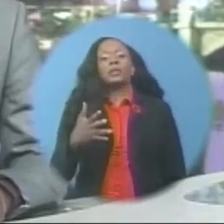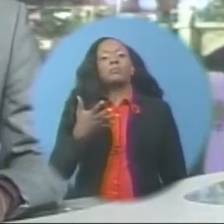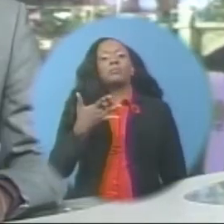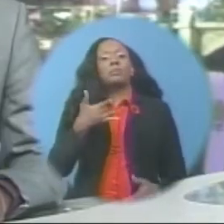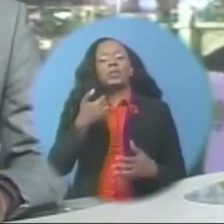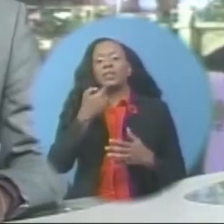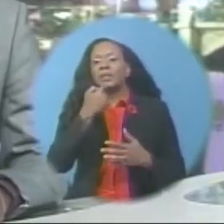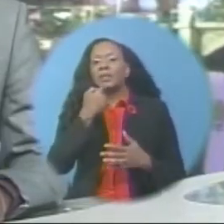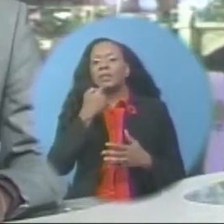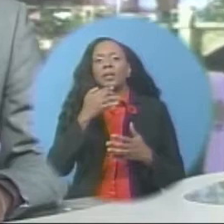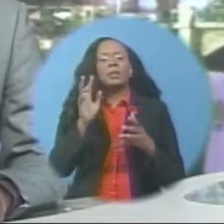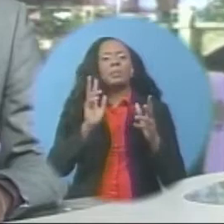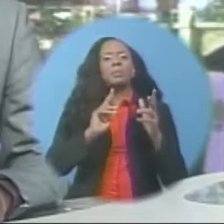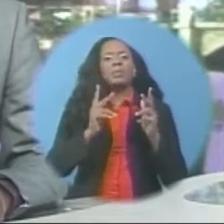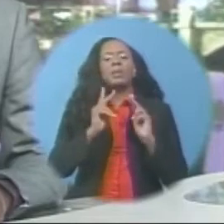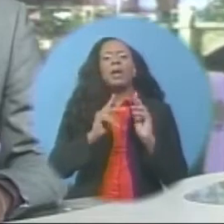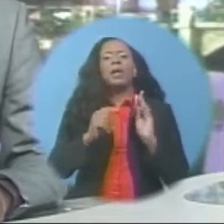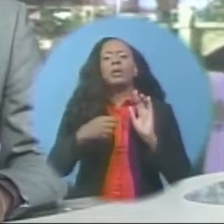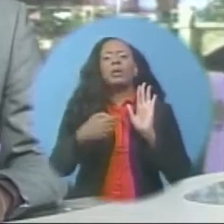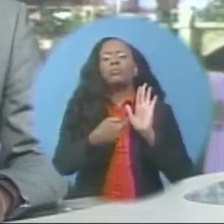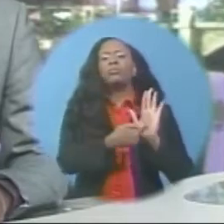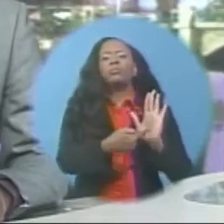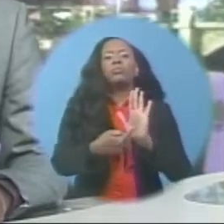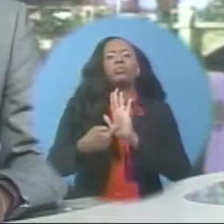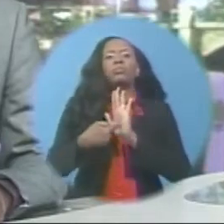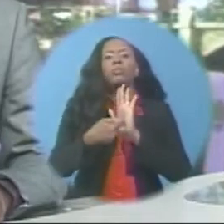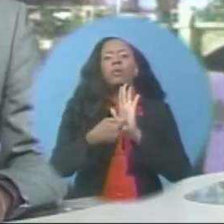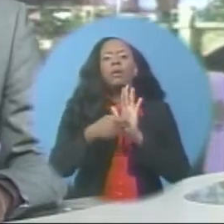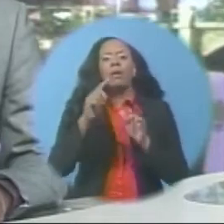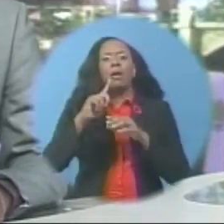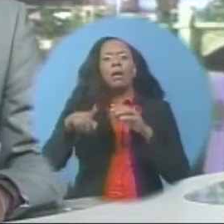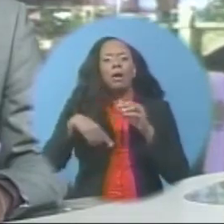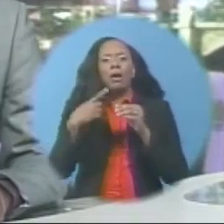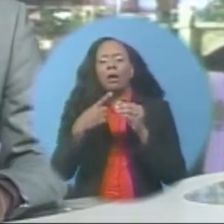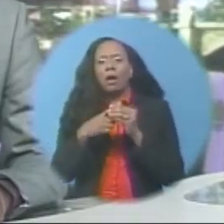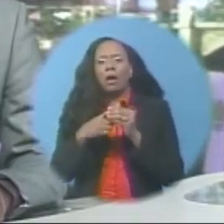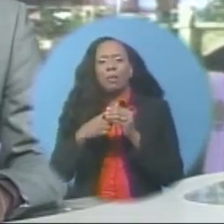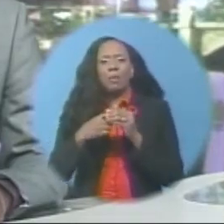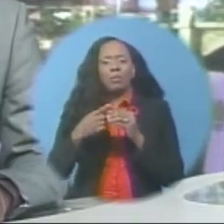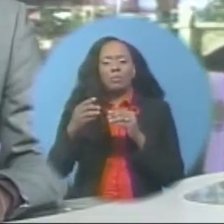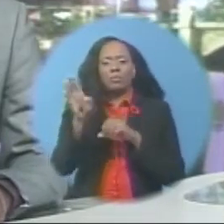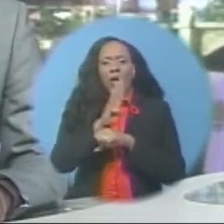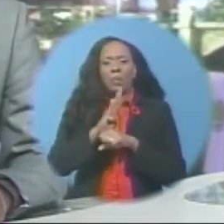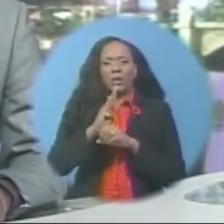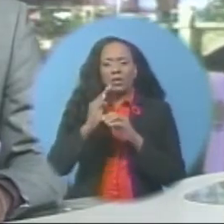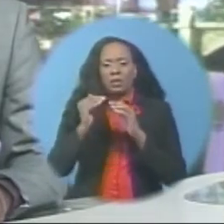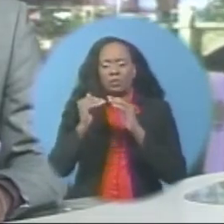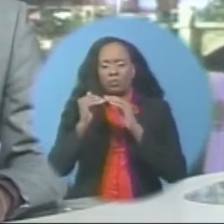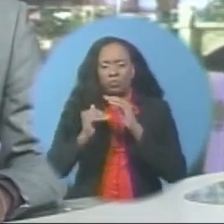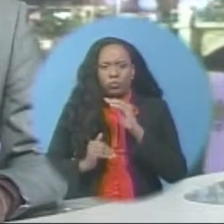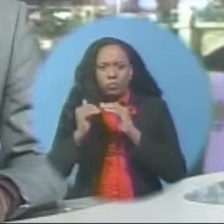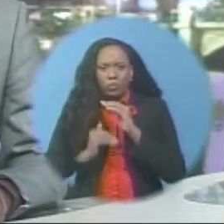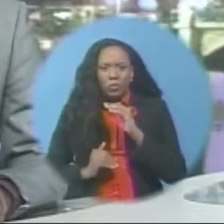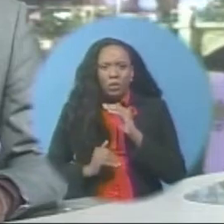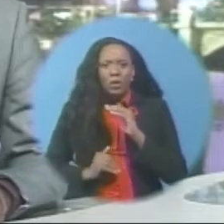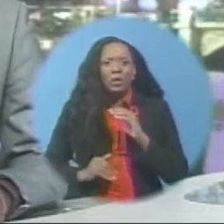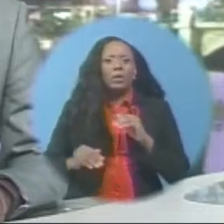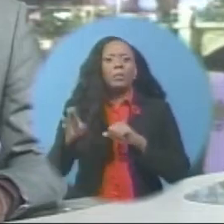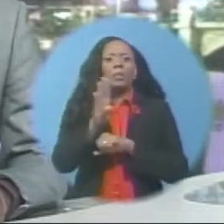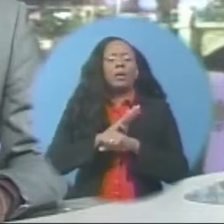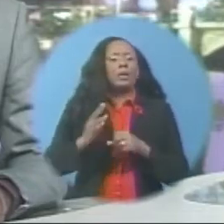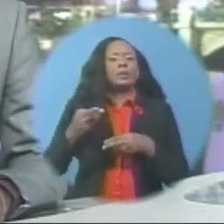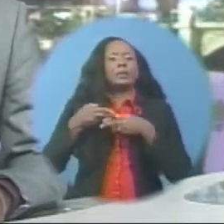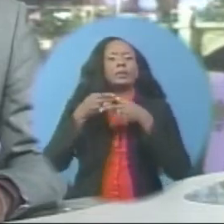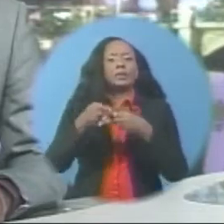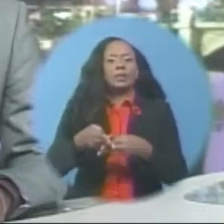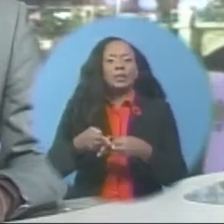global investigation headed by the International Consortium of Investigative Journalists called the Paradise Papers. Barbados has apparently been